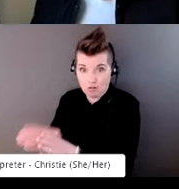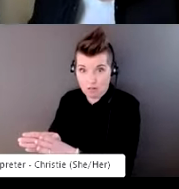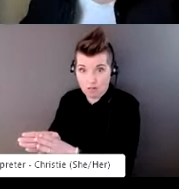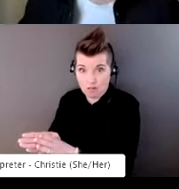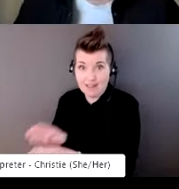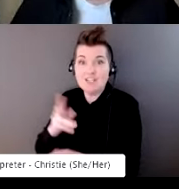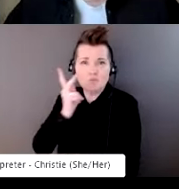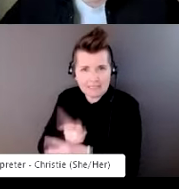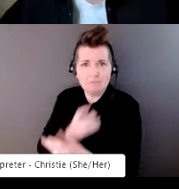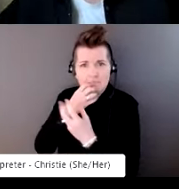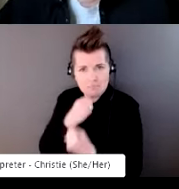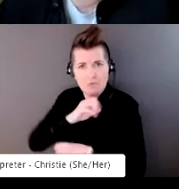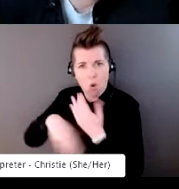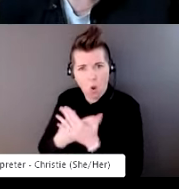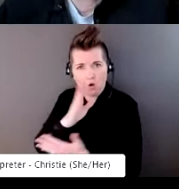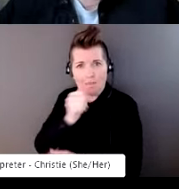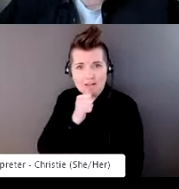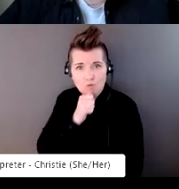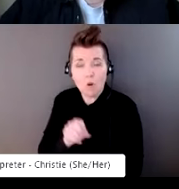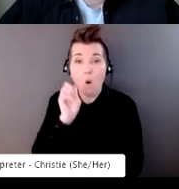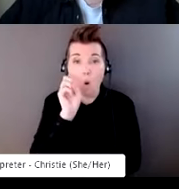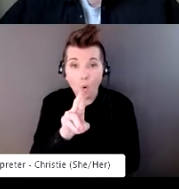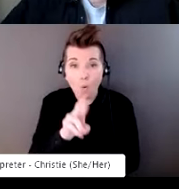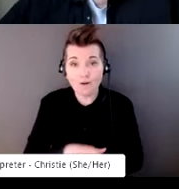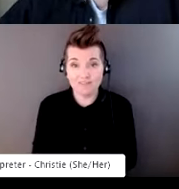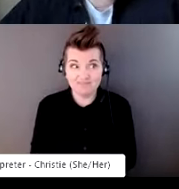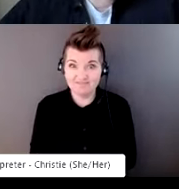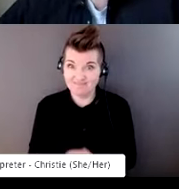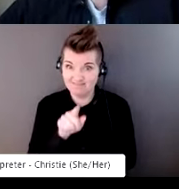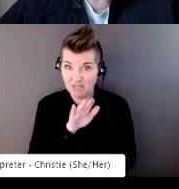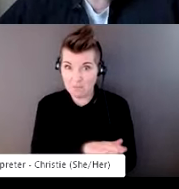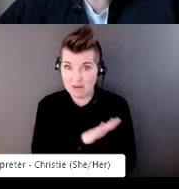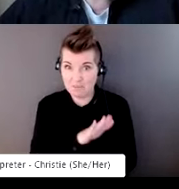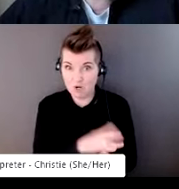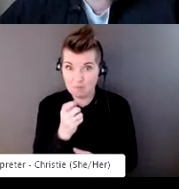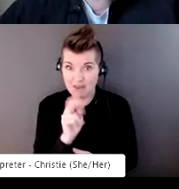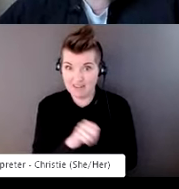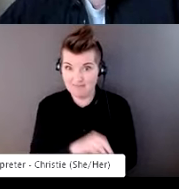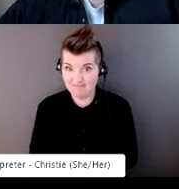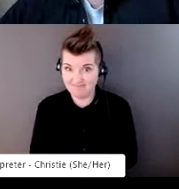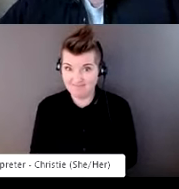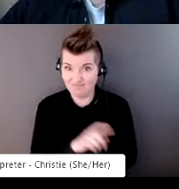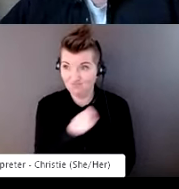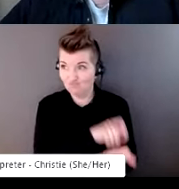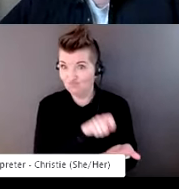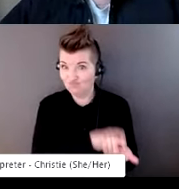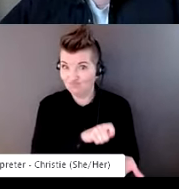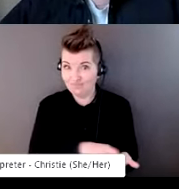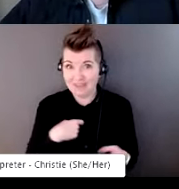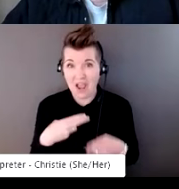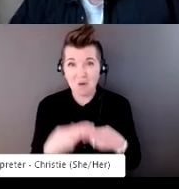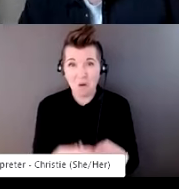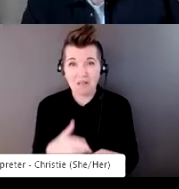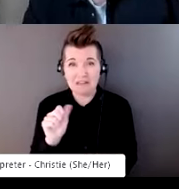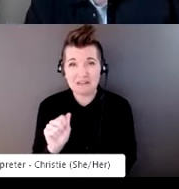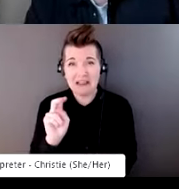is a lot of fancy words for just saying a notebook, because you just write them all down. Now, if you do that, you want to